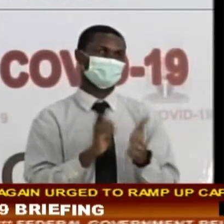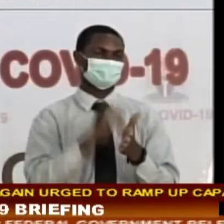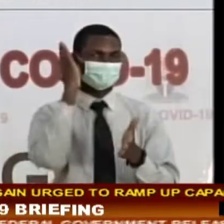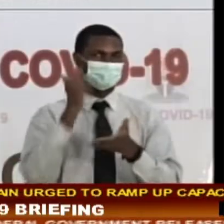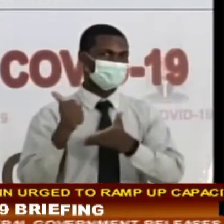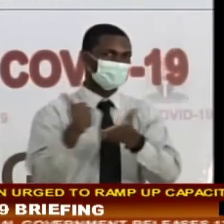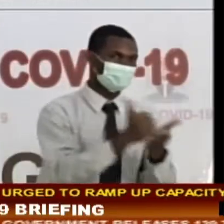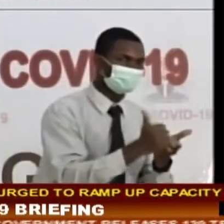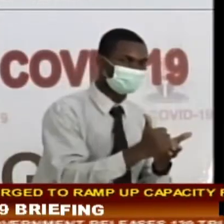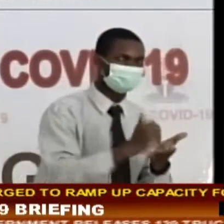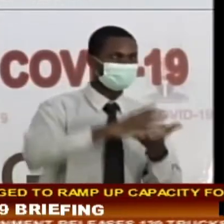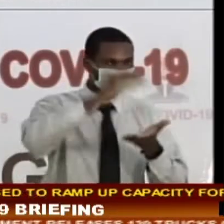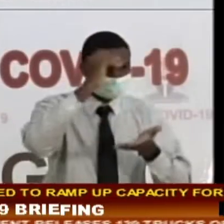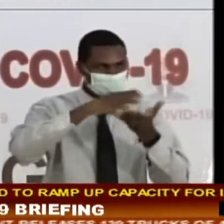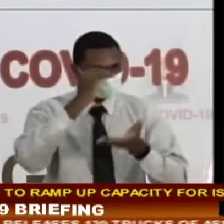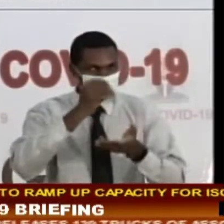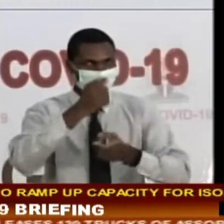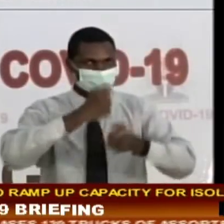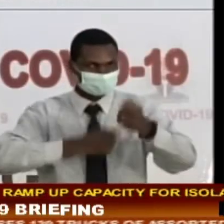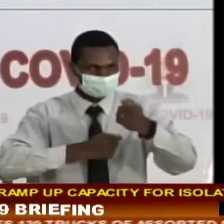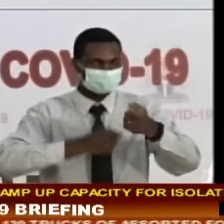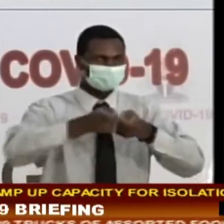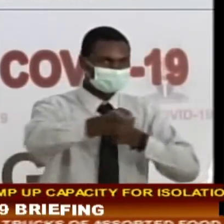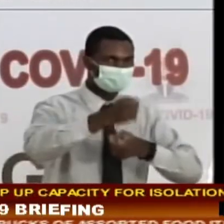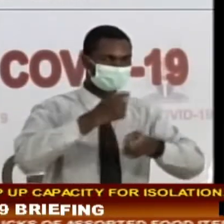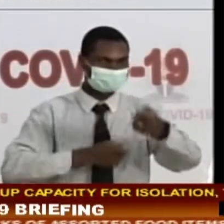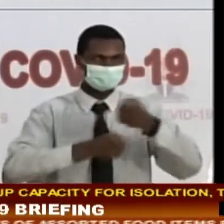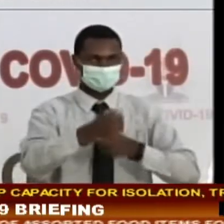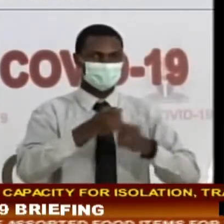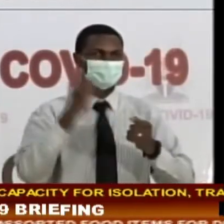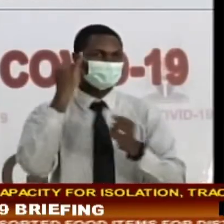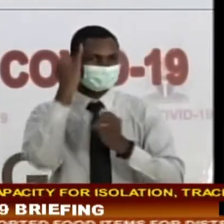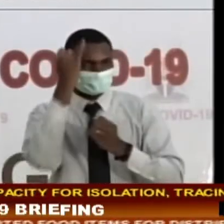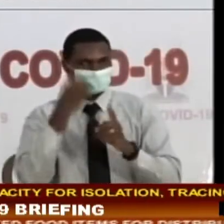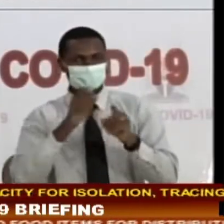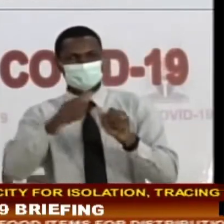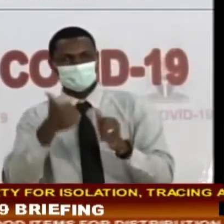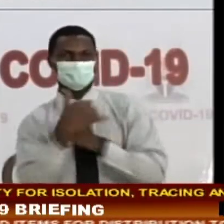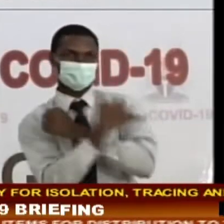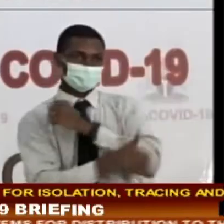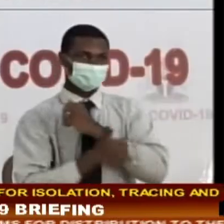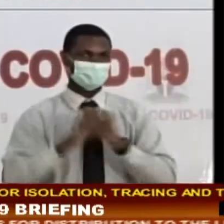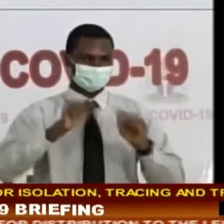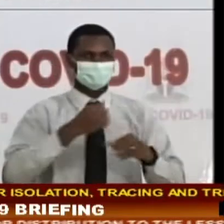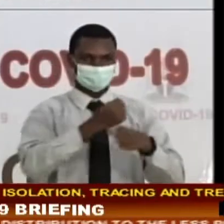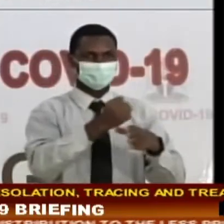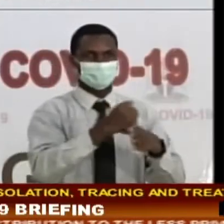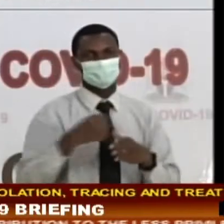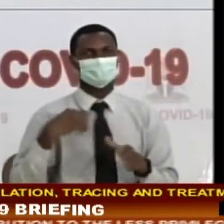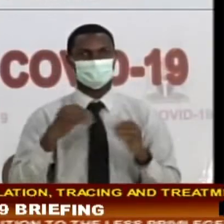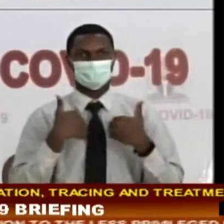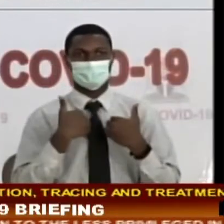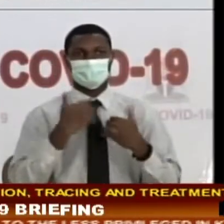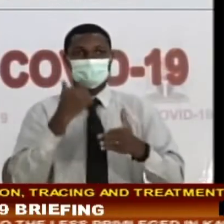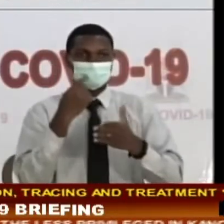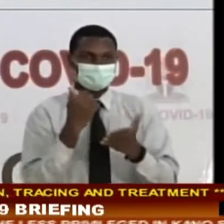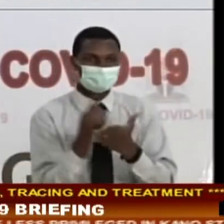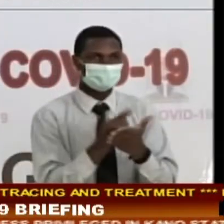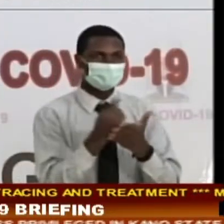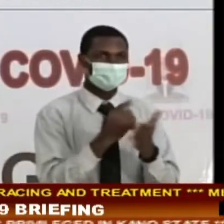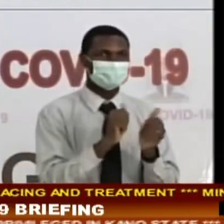and experiences from other countries is shared we have been in discussions with